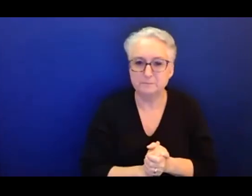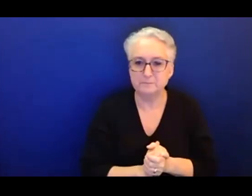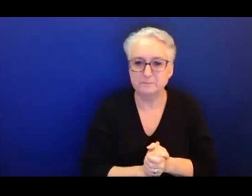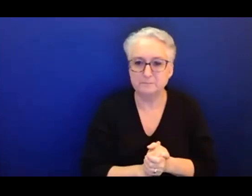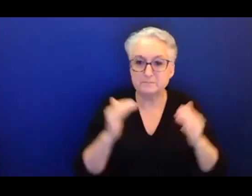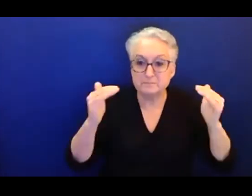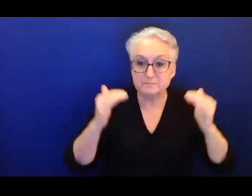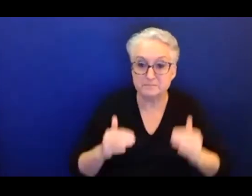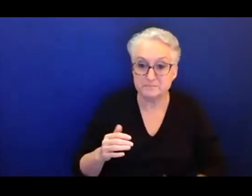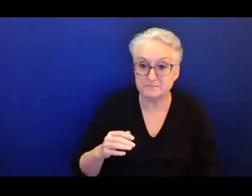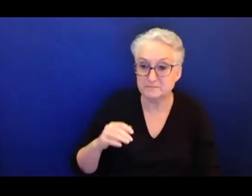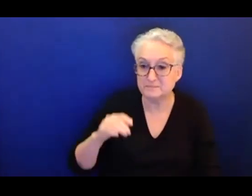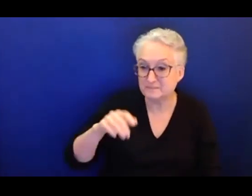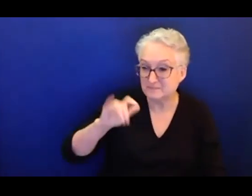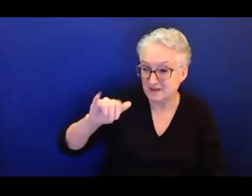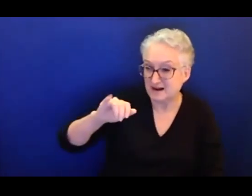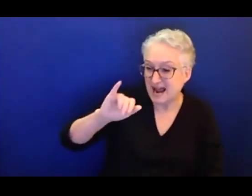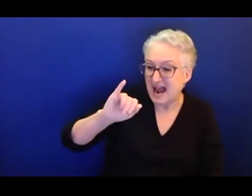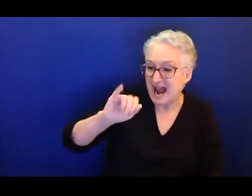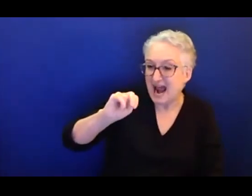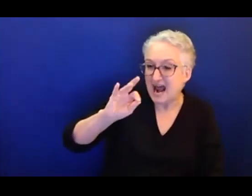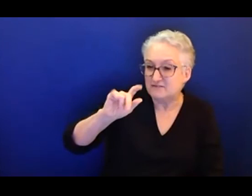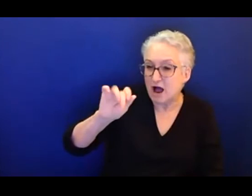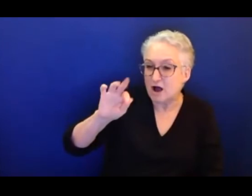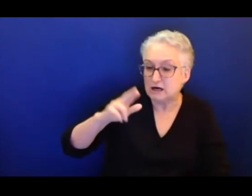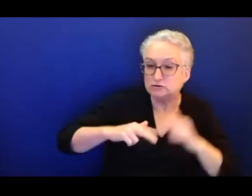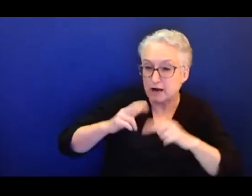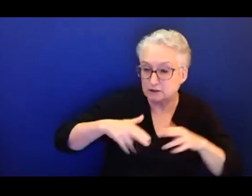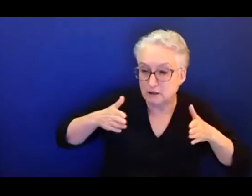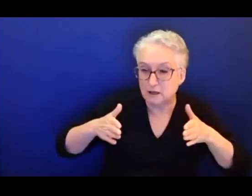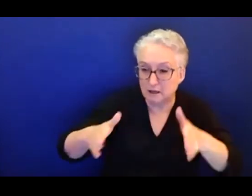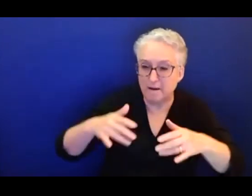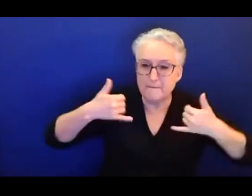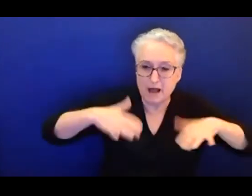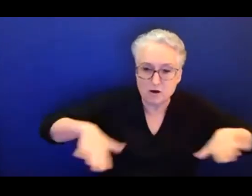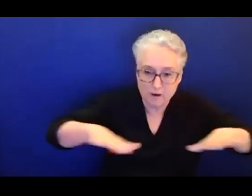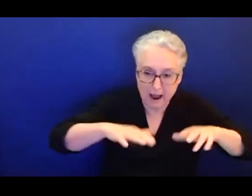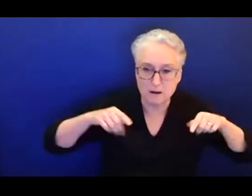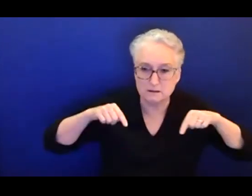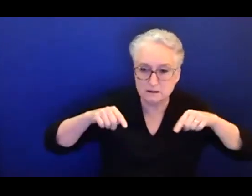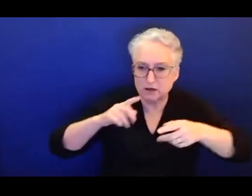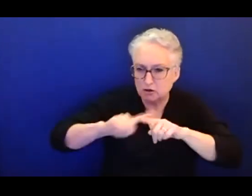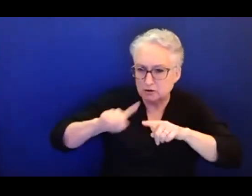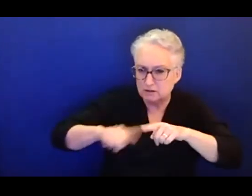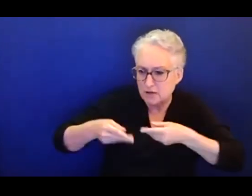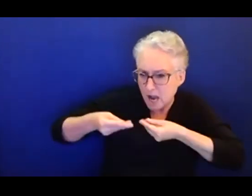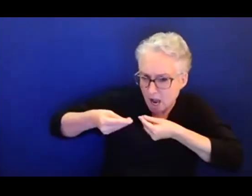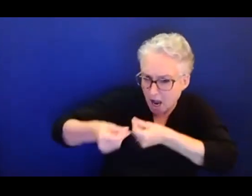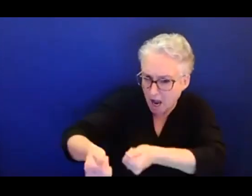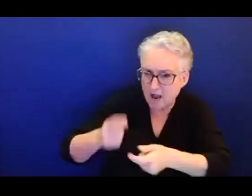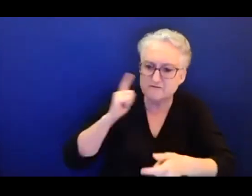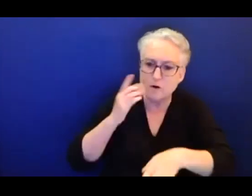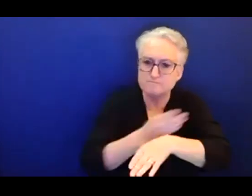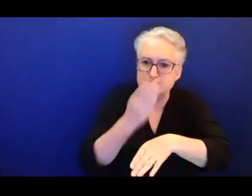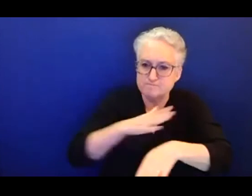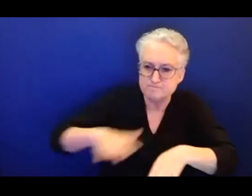funding to improve upon the safety as well as the aesthetic beauty and utility of our playgrounds. So we're working